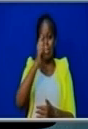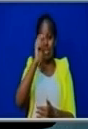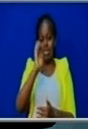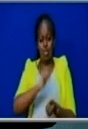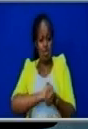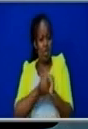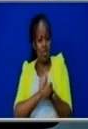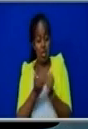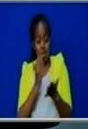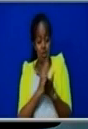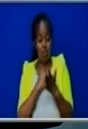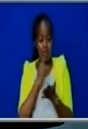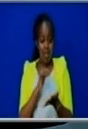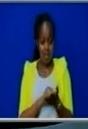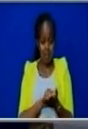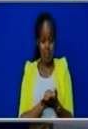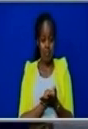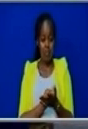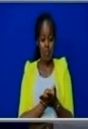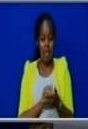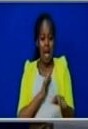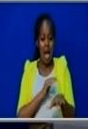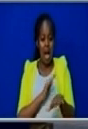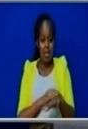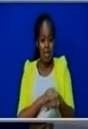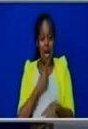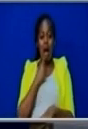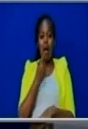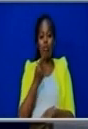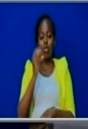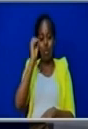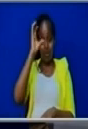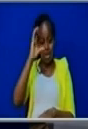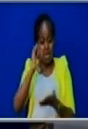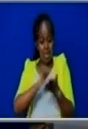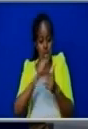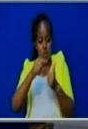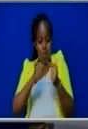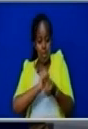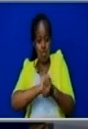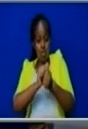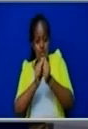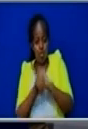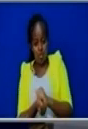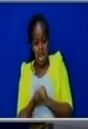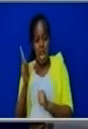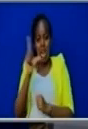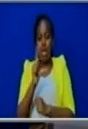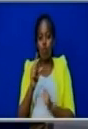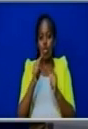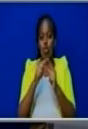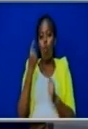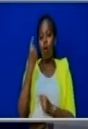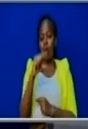yes. Already we said at 100 degrees Celsius, that's when we convert the liquid water to